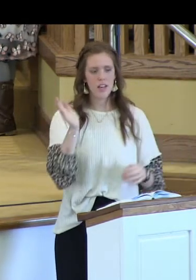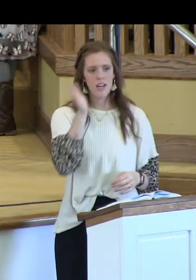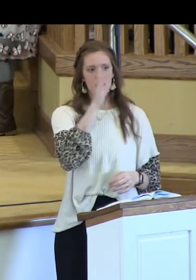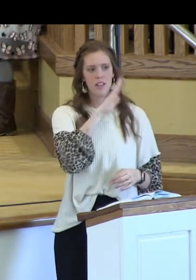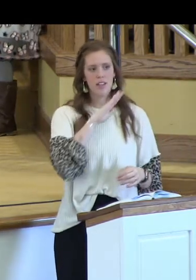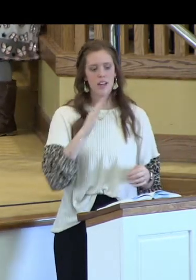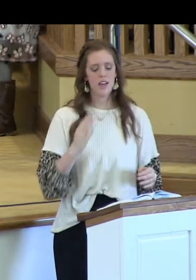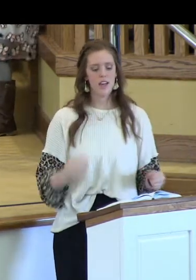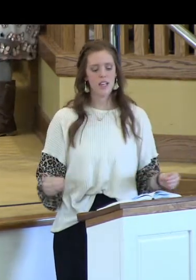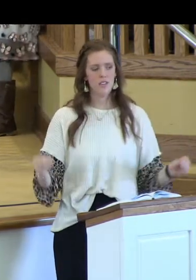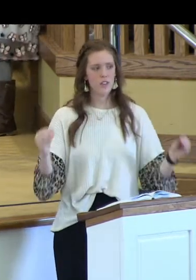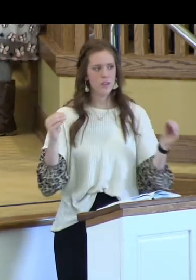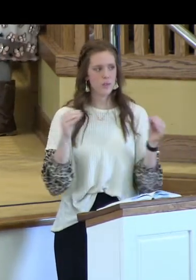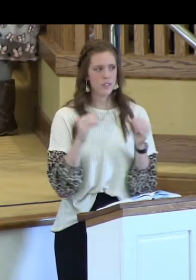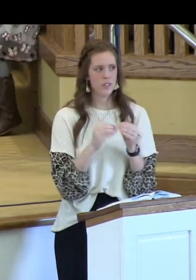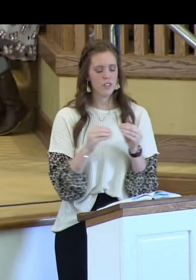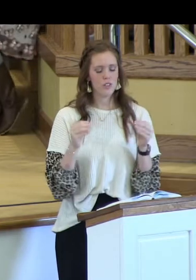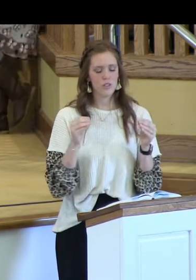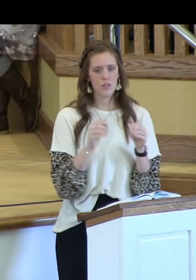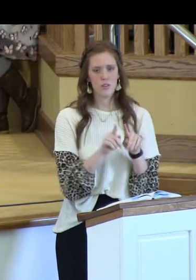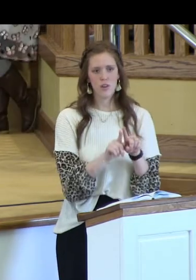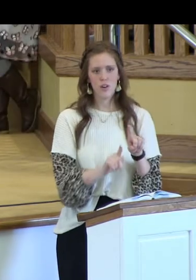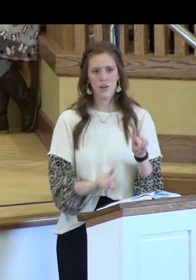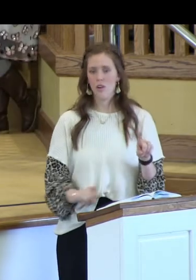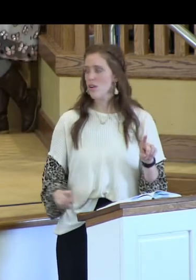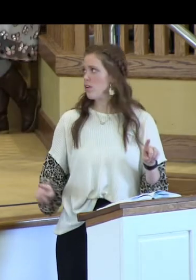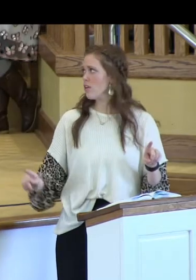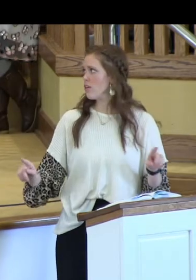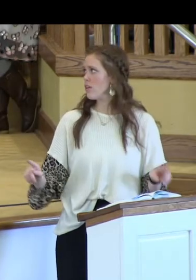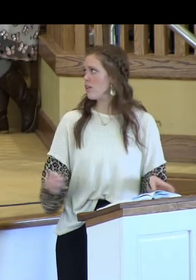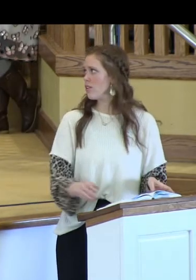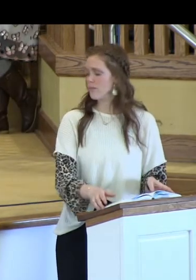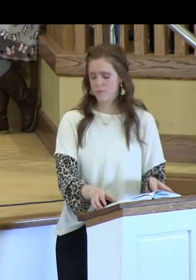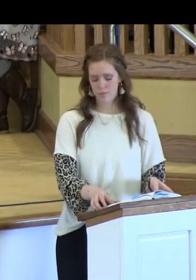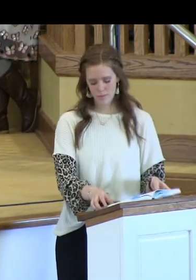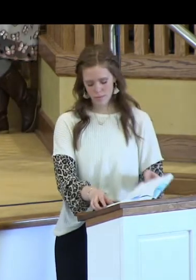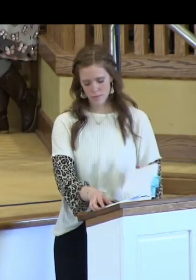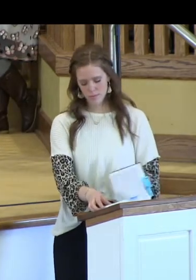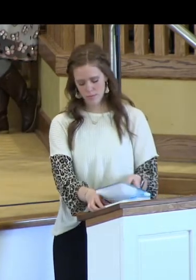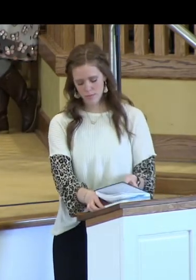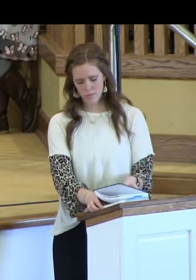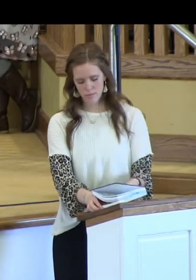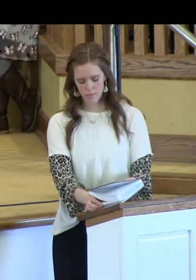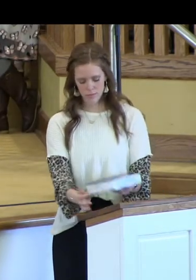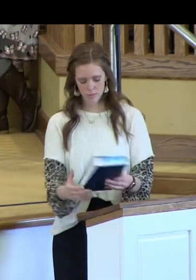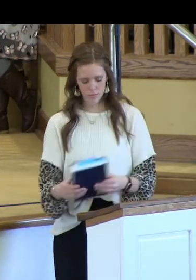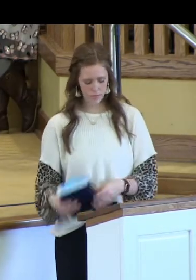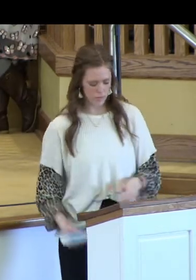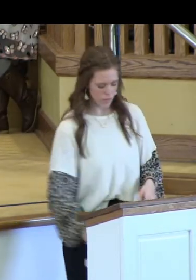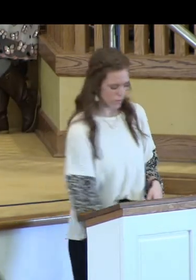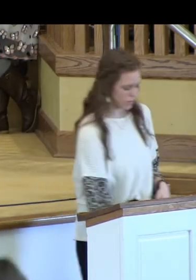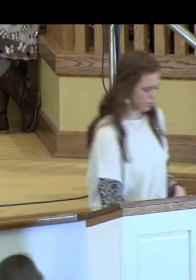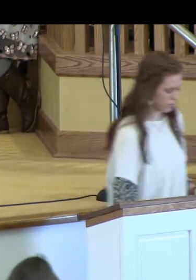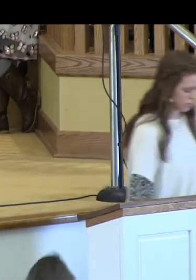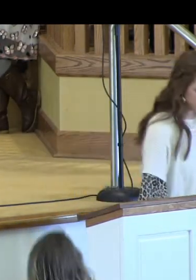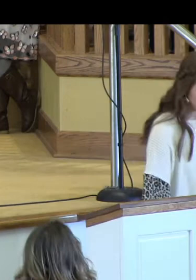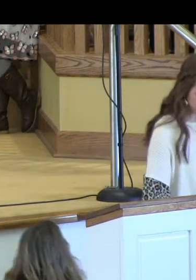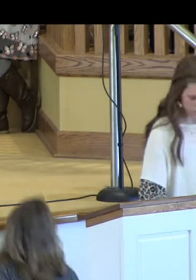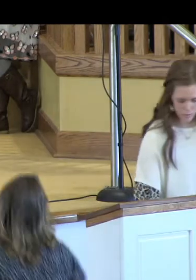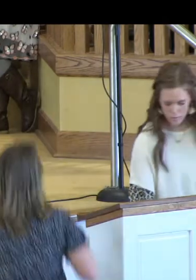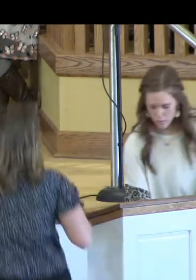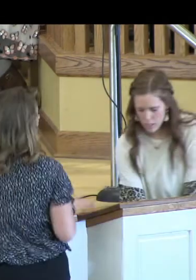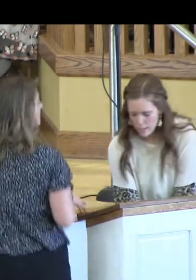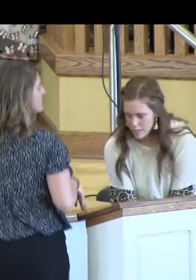heaven, never more to roam. Amen. All right.